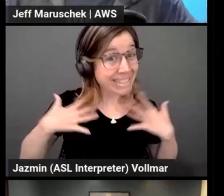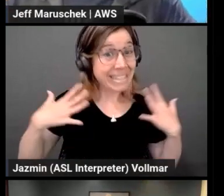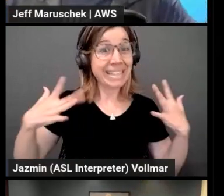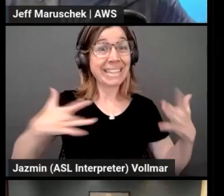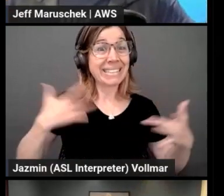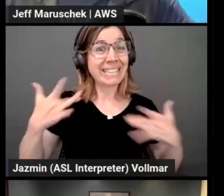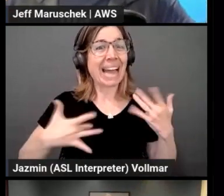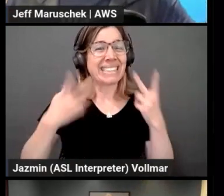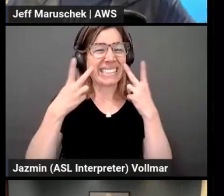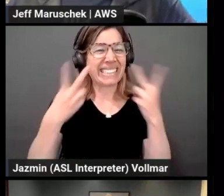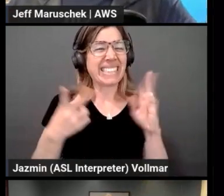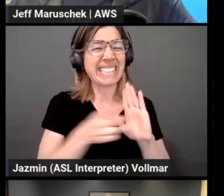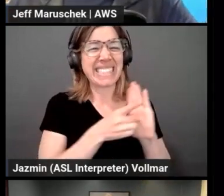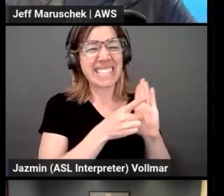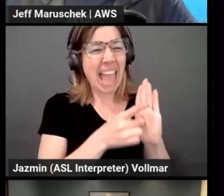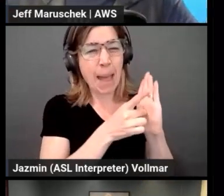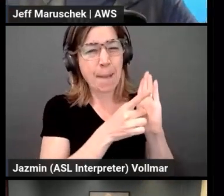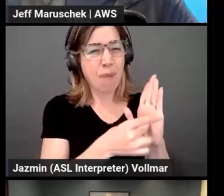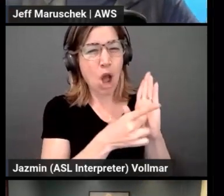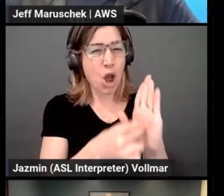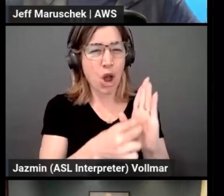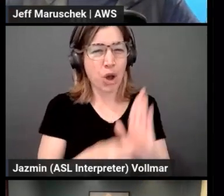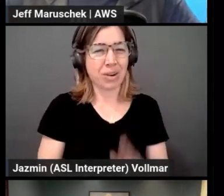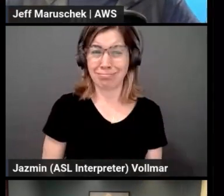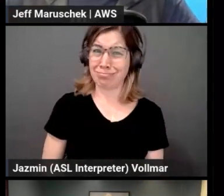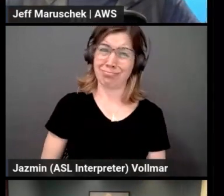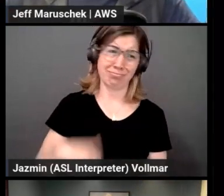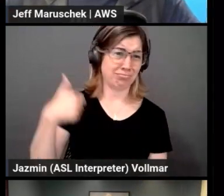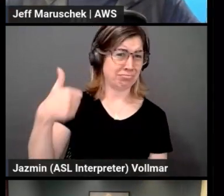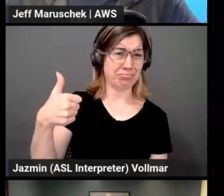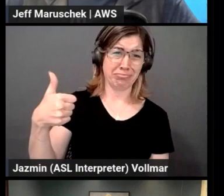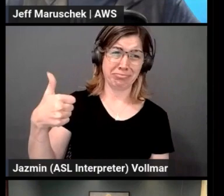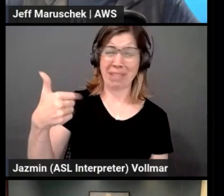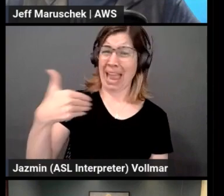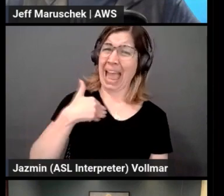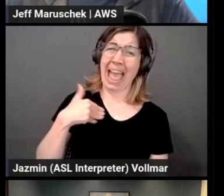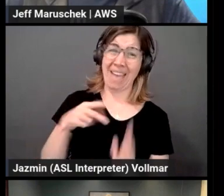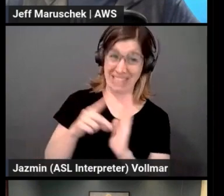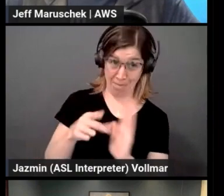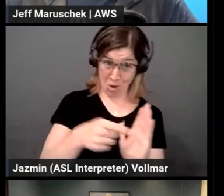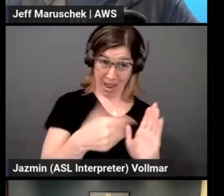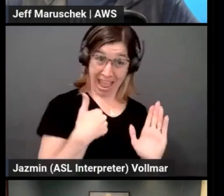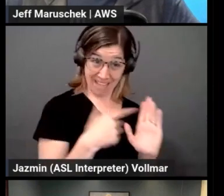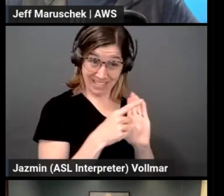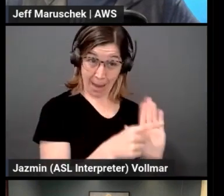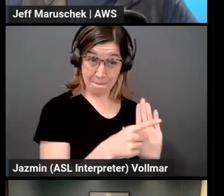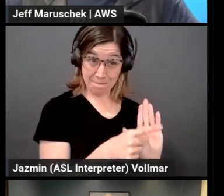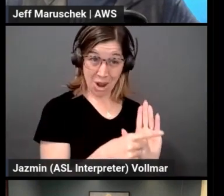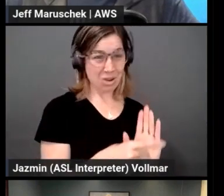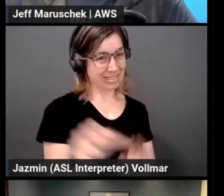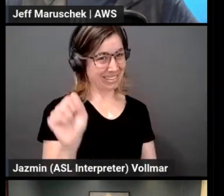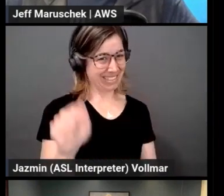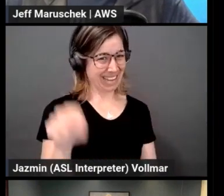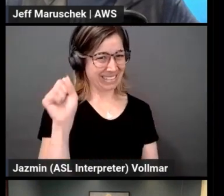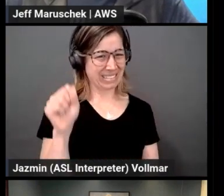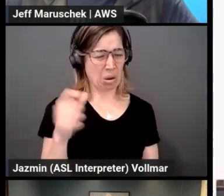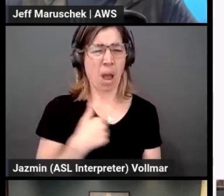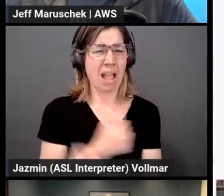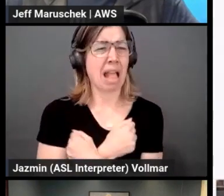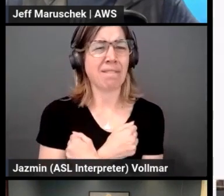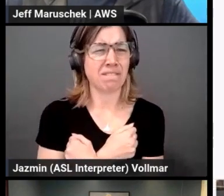see demos of this stuff. Well, good If I news, I do have recall, a demo. you do have a demo. Yes. I love to hear